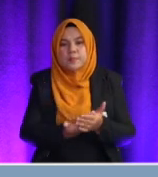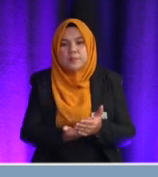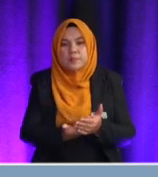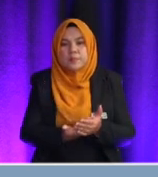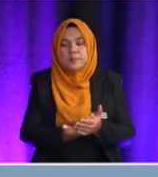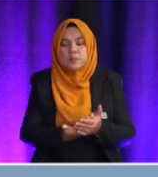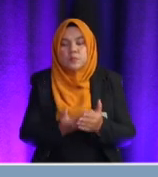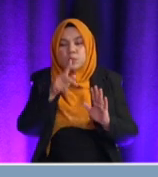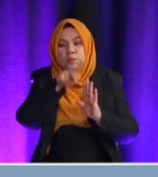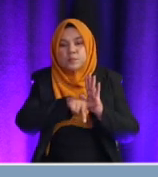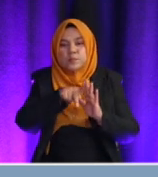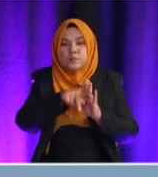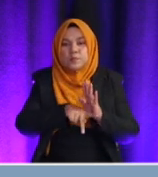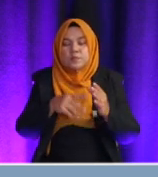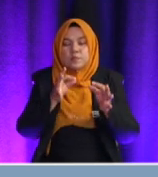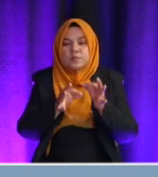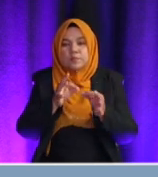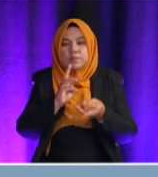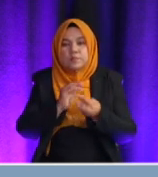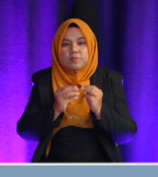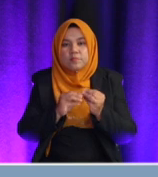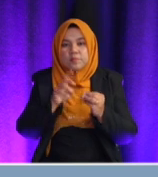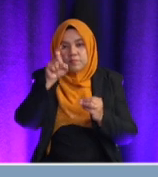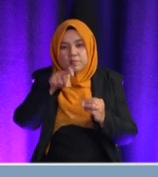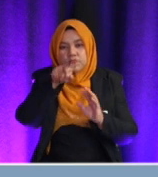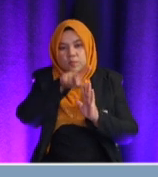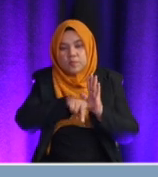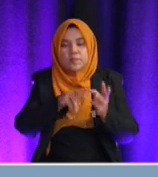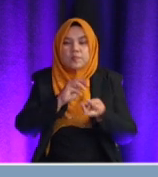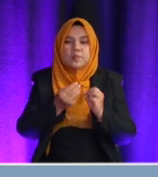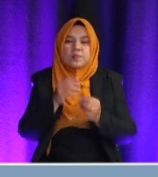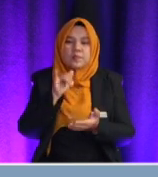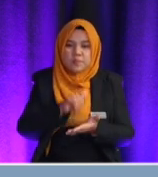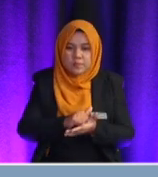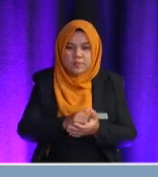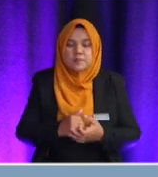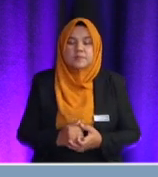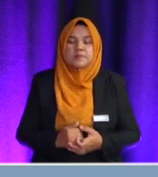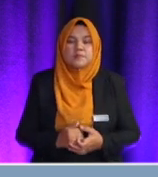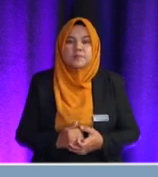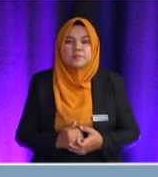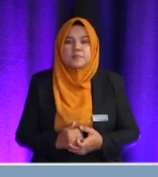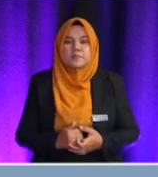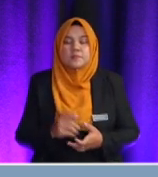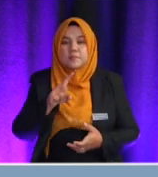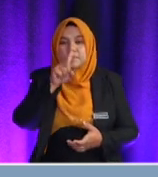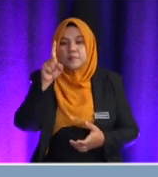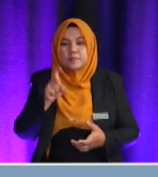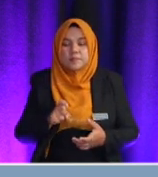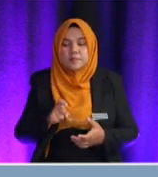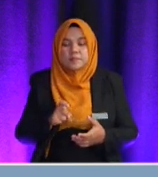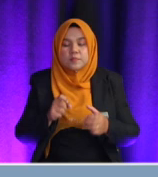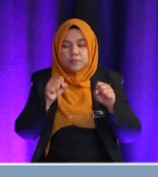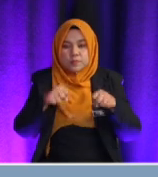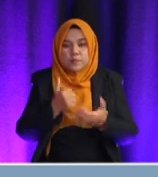to reduce. If you have problems, yes, you need to reduce the problem by yourself first. Right. And then you can ask the others to help and